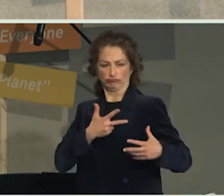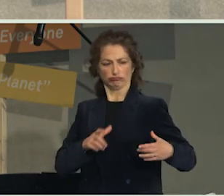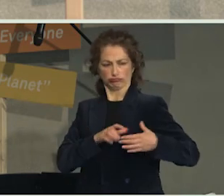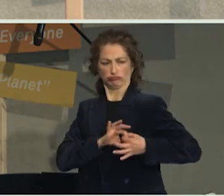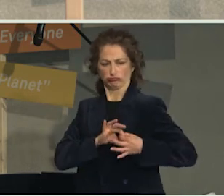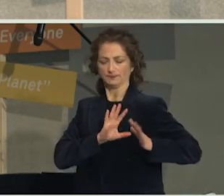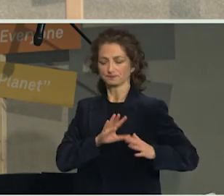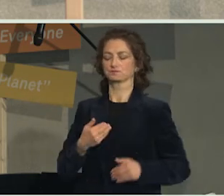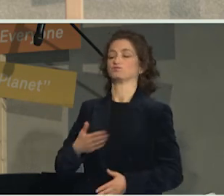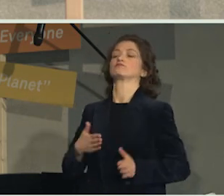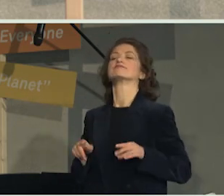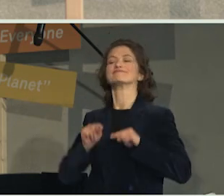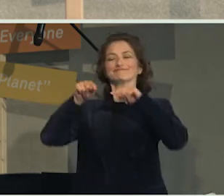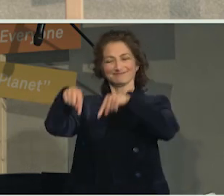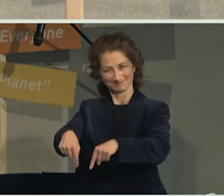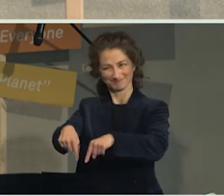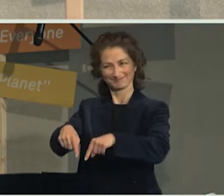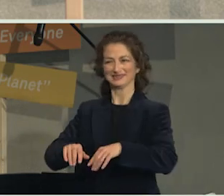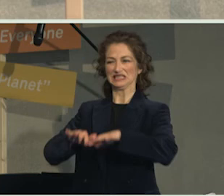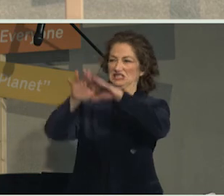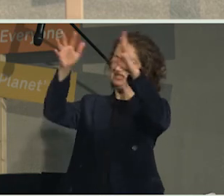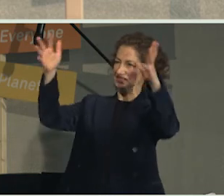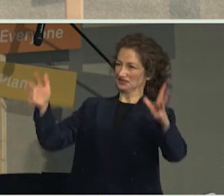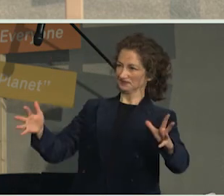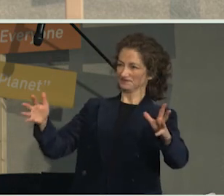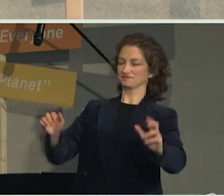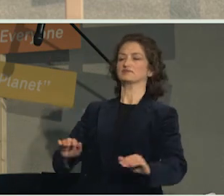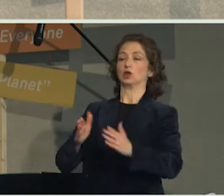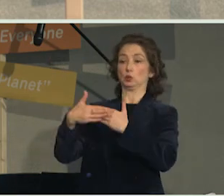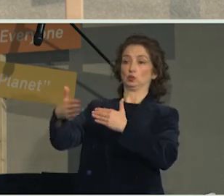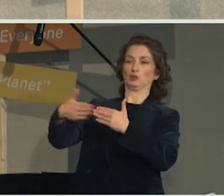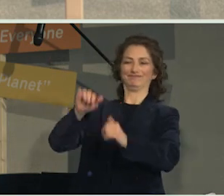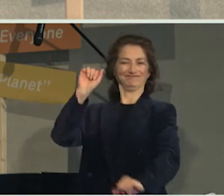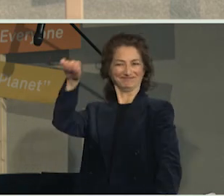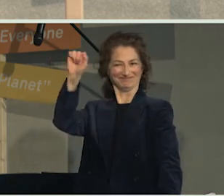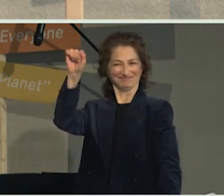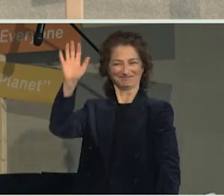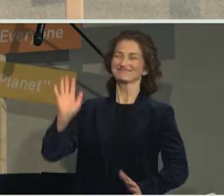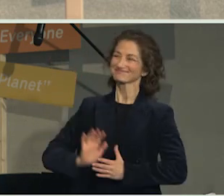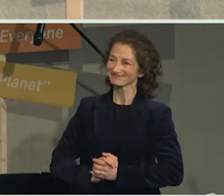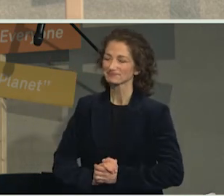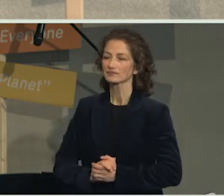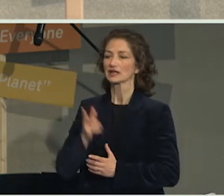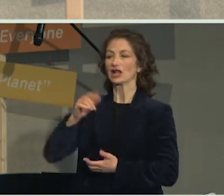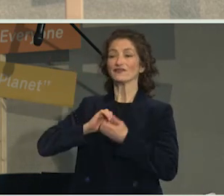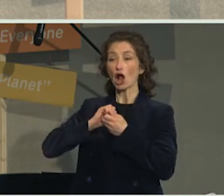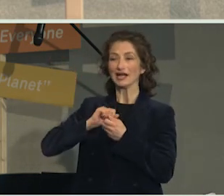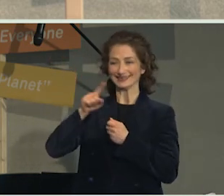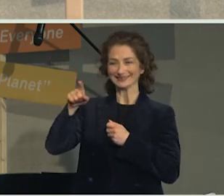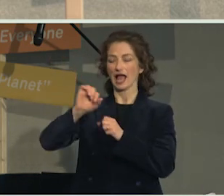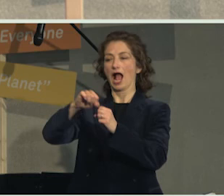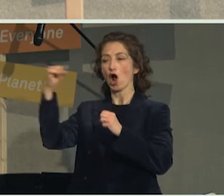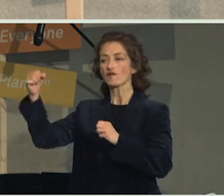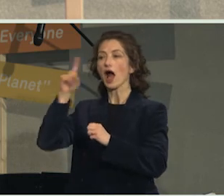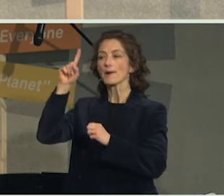and knocked at the door to announce our arrival. Our friend opened the front door, but instead of clearing the way for us to